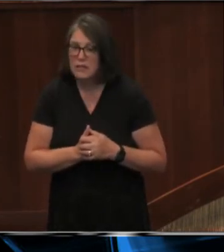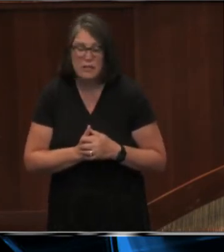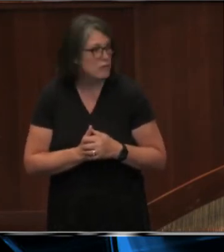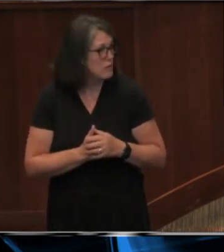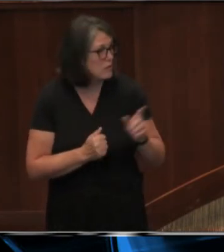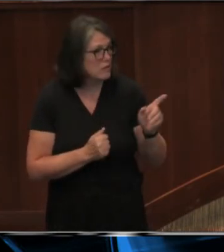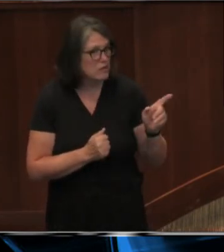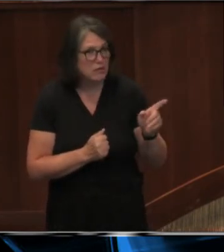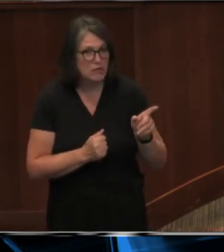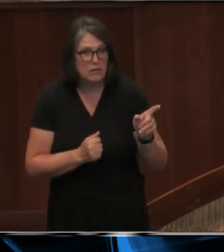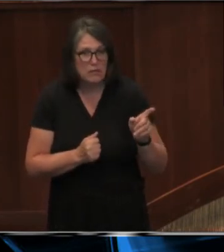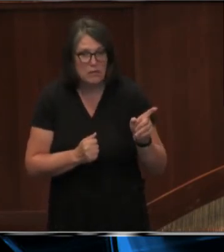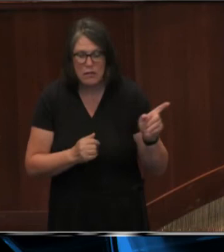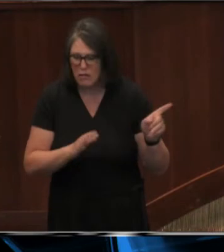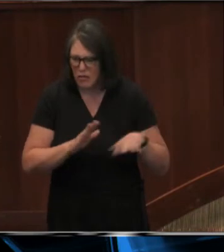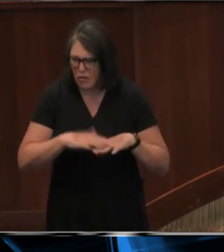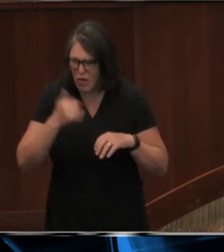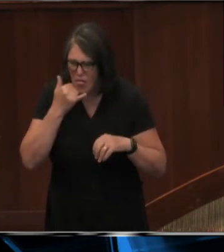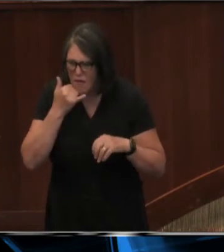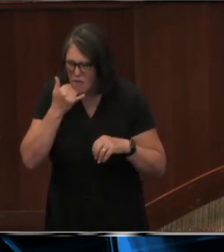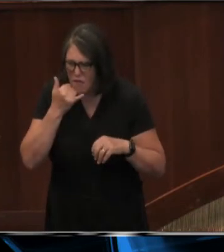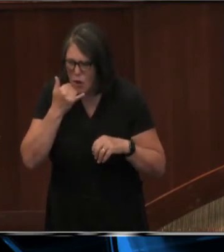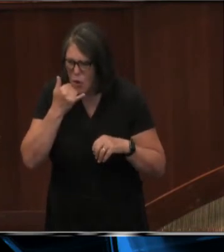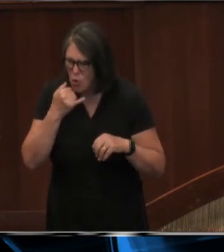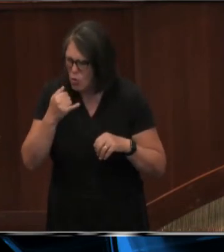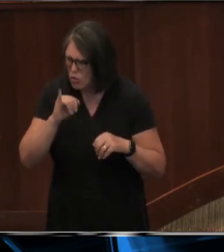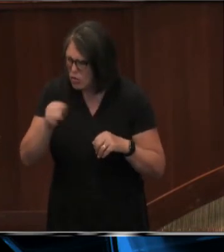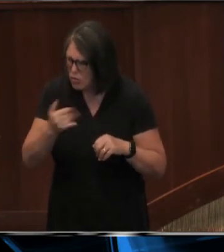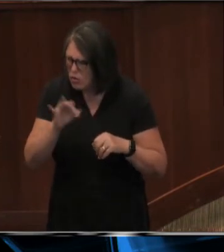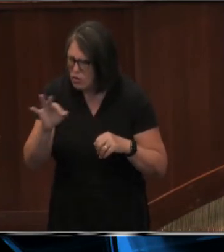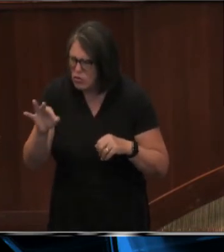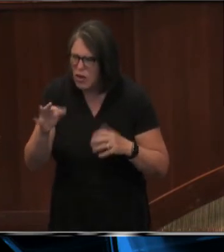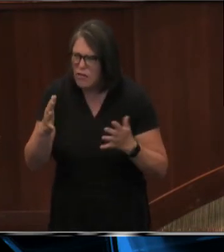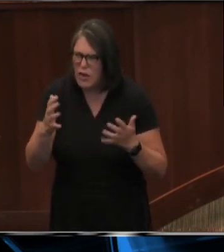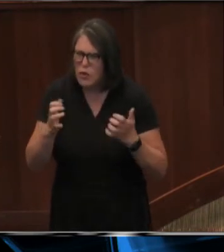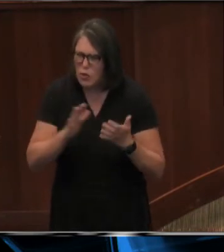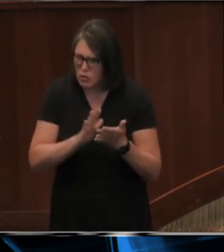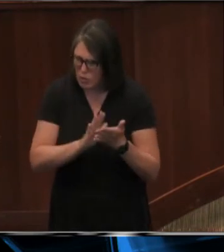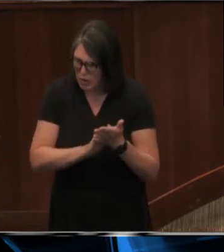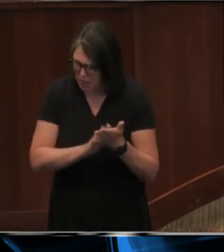Yeah, Gonzalez, I just wanted to thank the staff for all the great work they're doing on